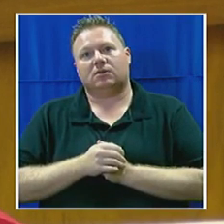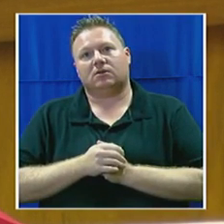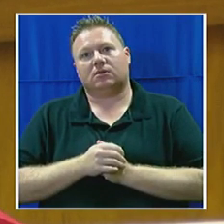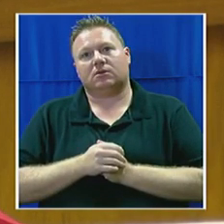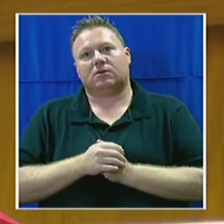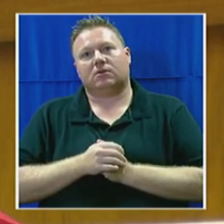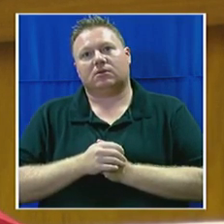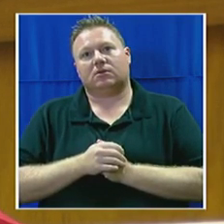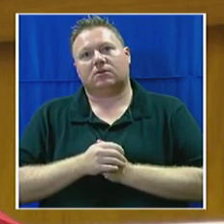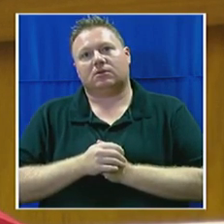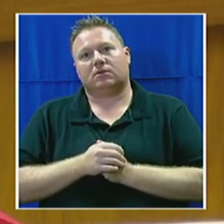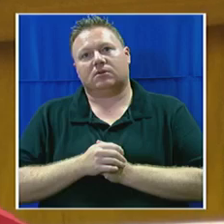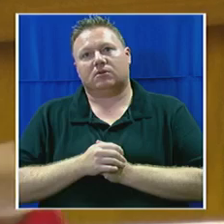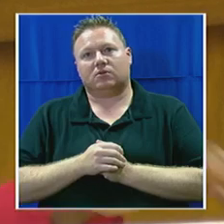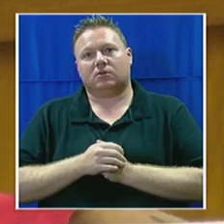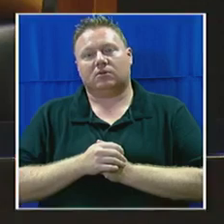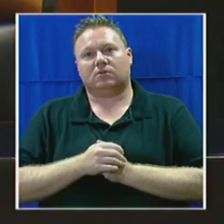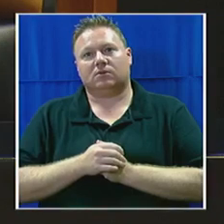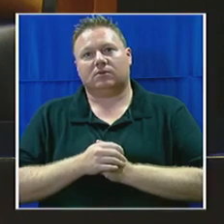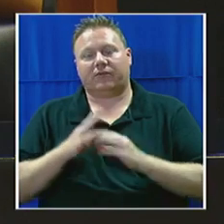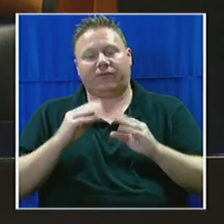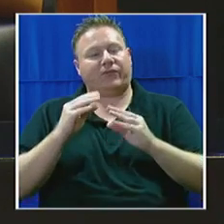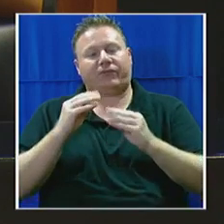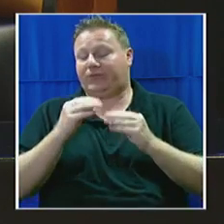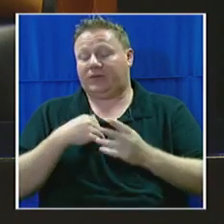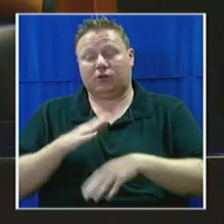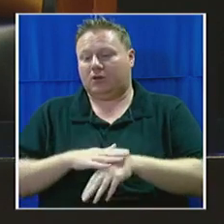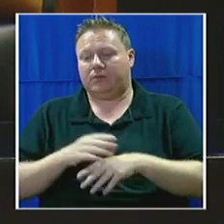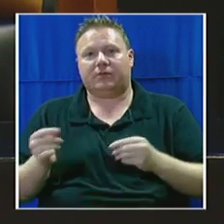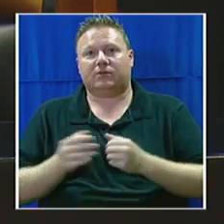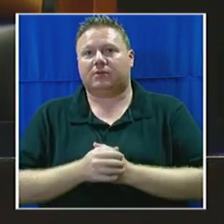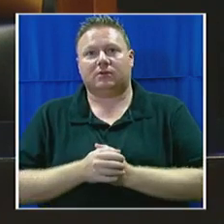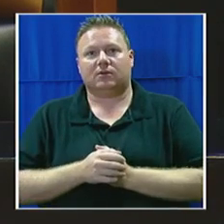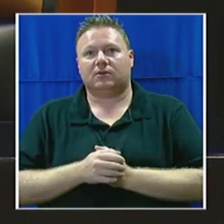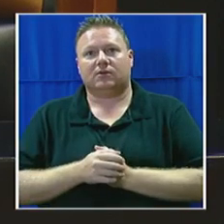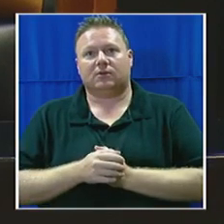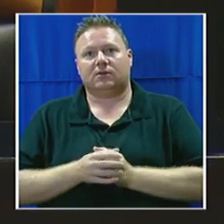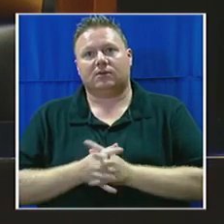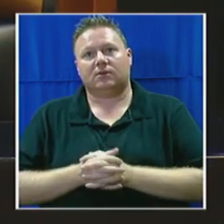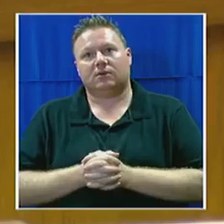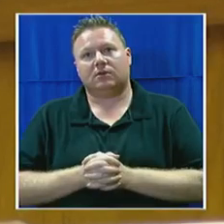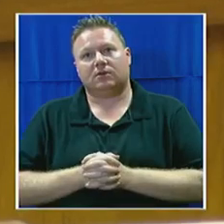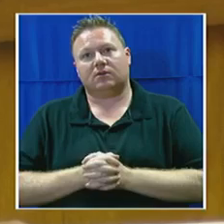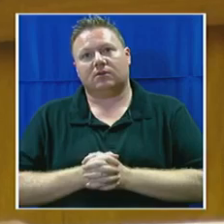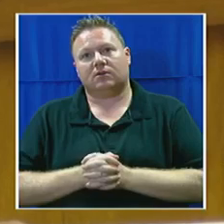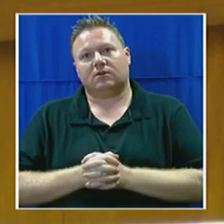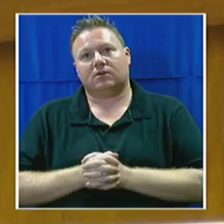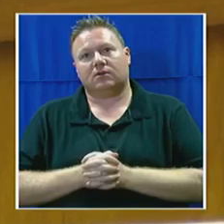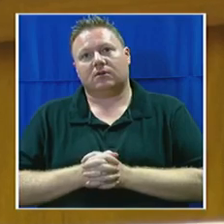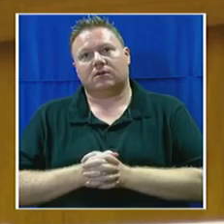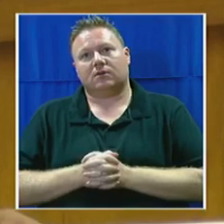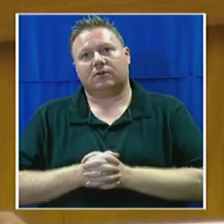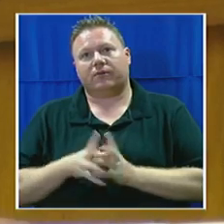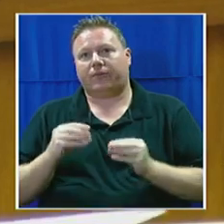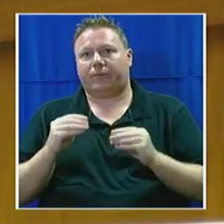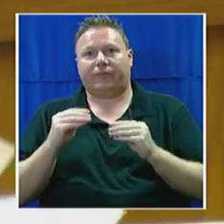And we're going to make sure that there is water, roads, sanitation, and housing. We're appealing to all people of Tshwane to vote the EFF in the